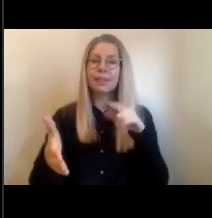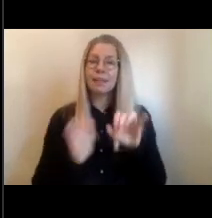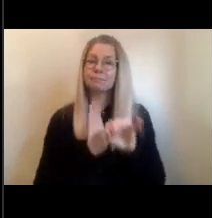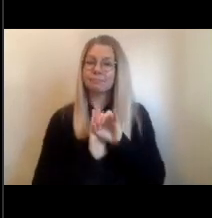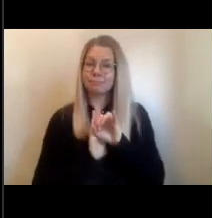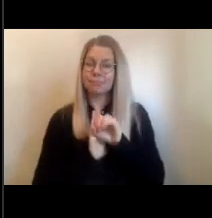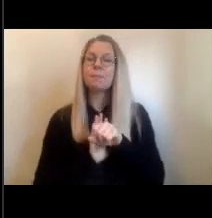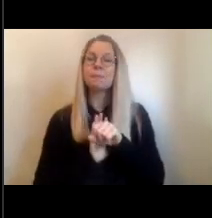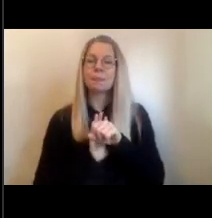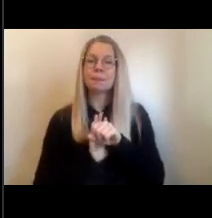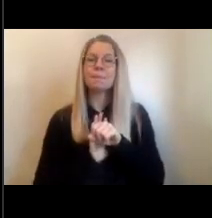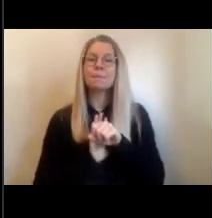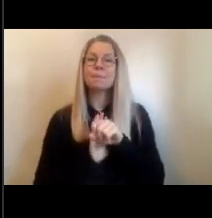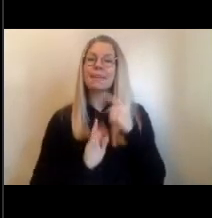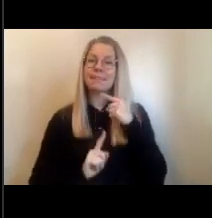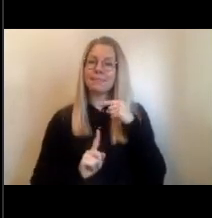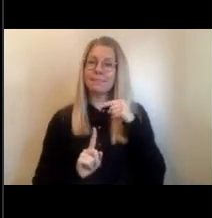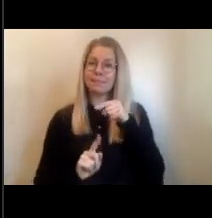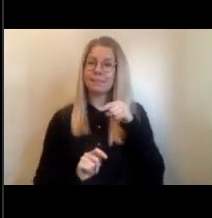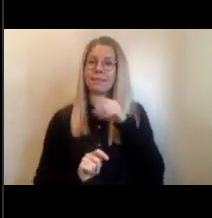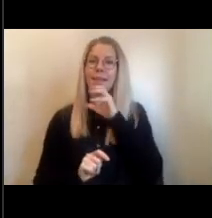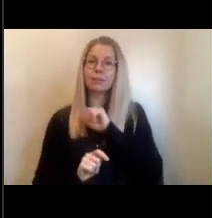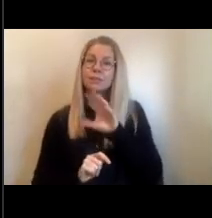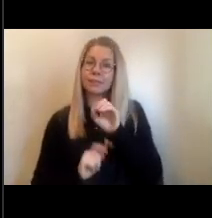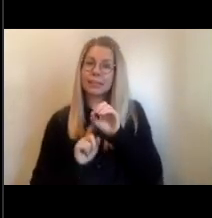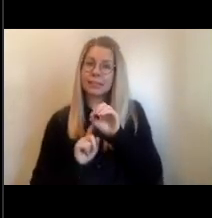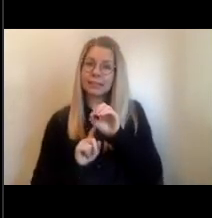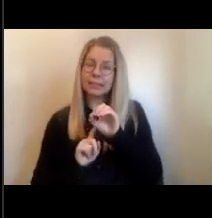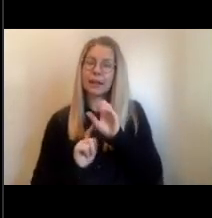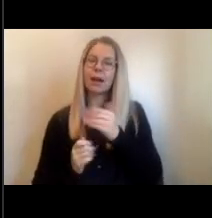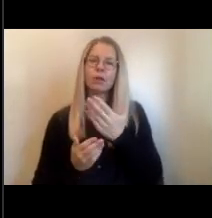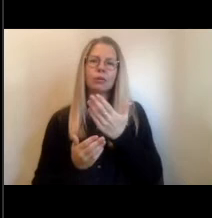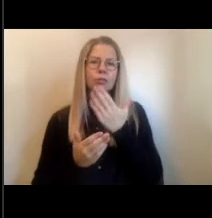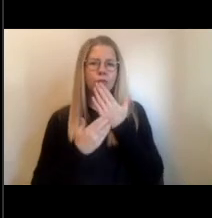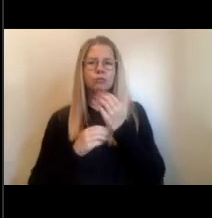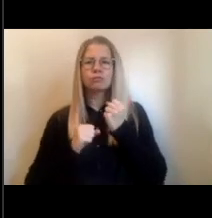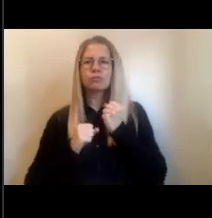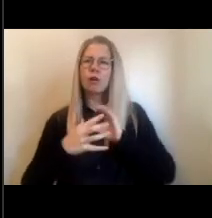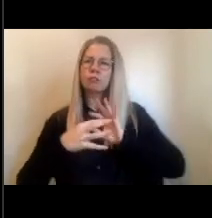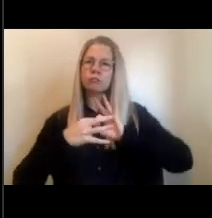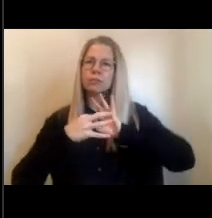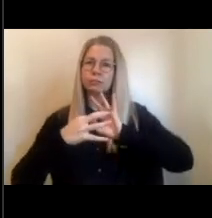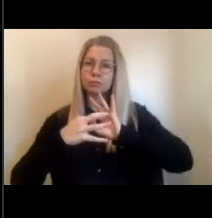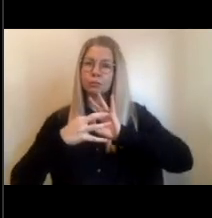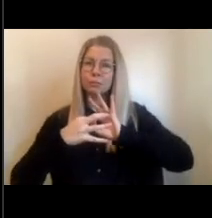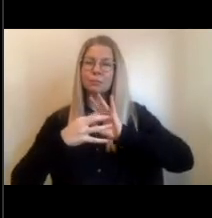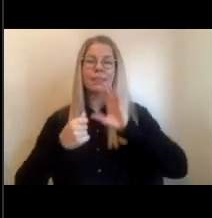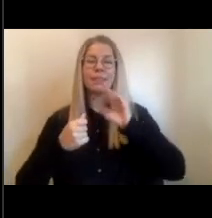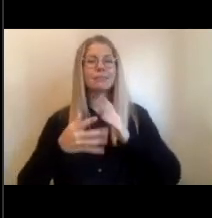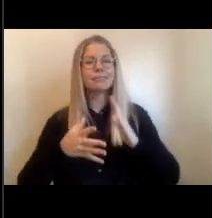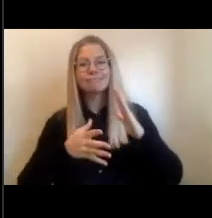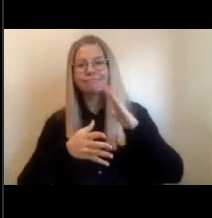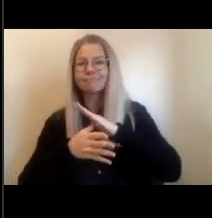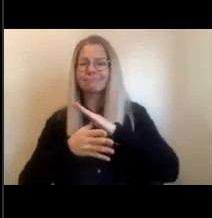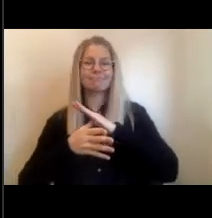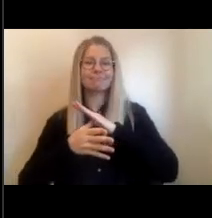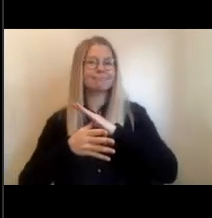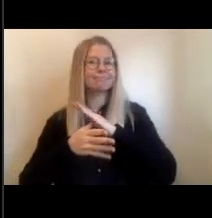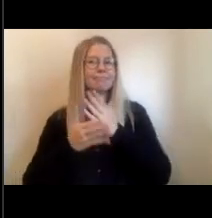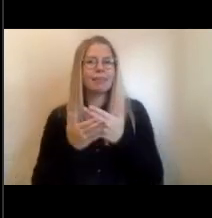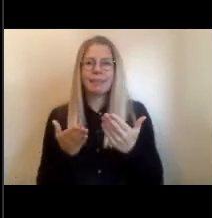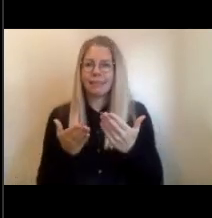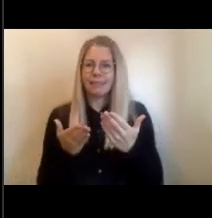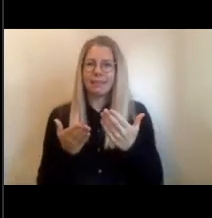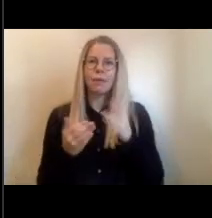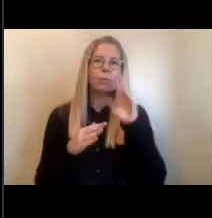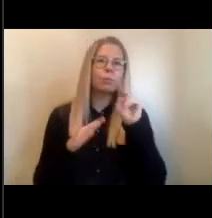secure relationship, this was the single most predictive variable related to your sense of well-being over 25 years